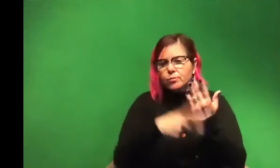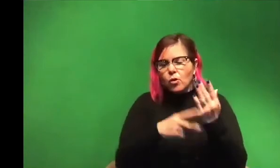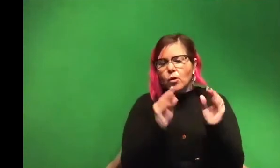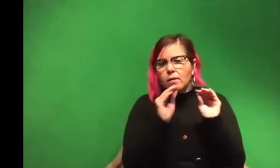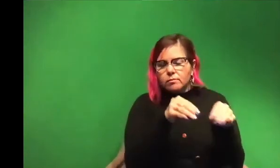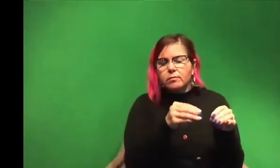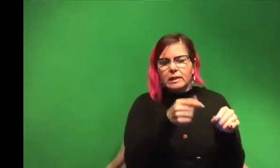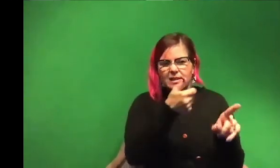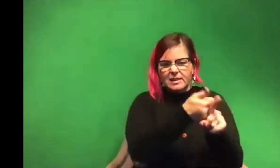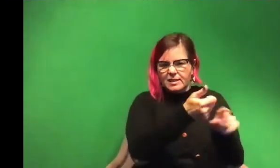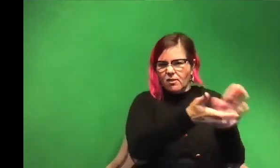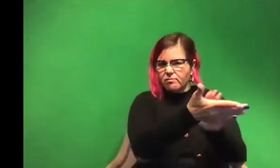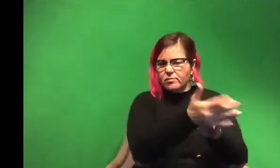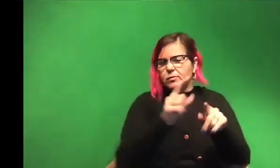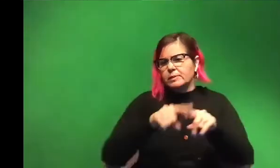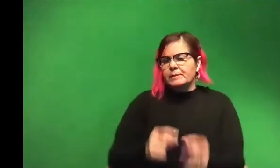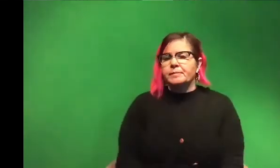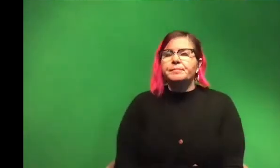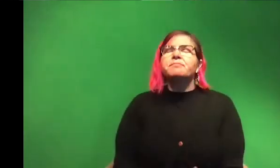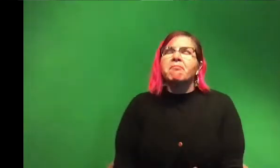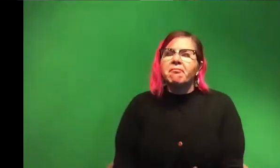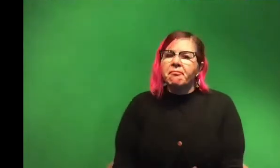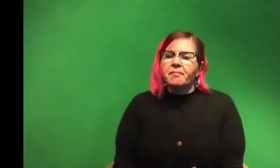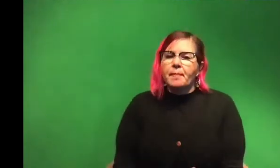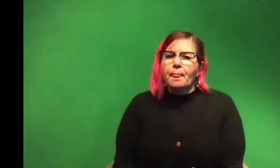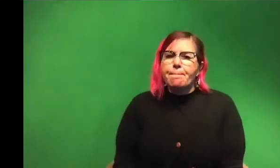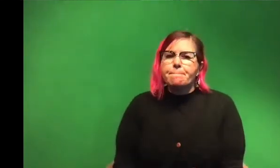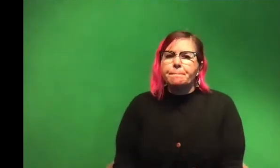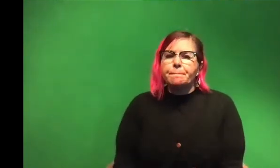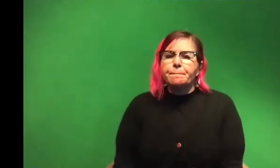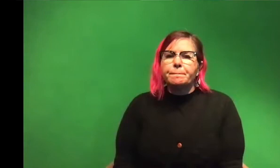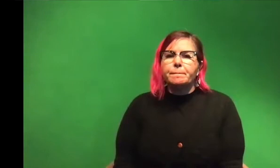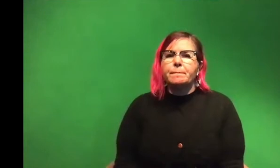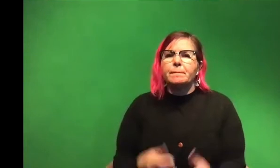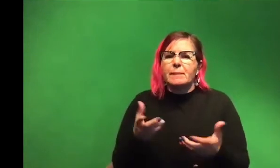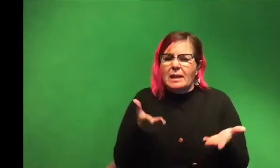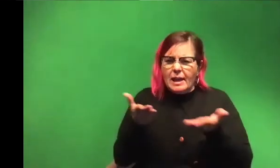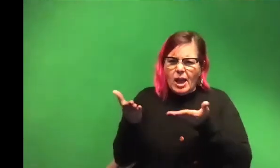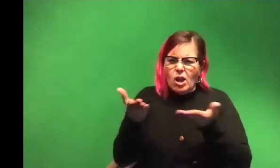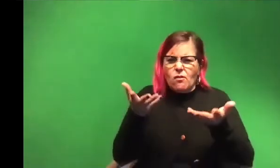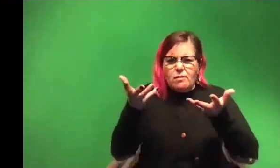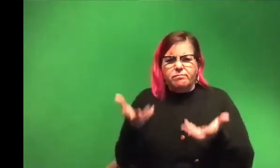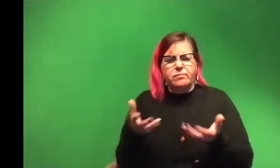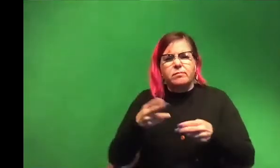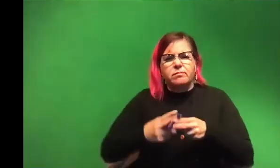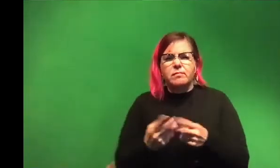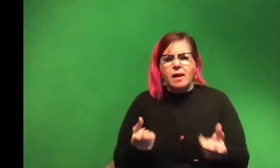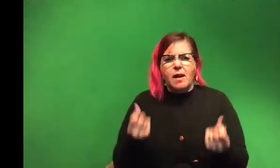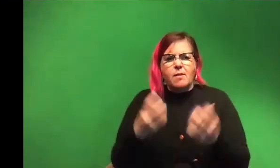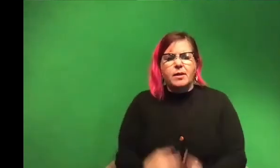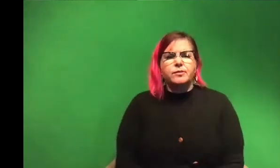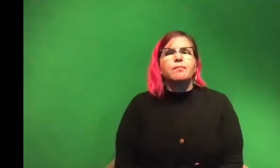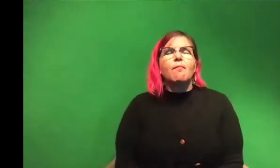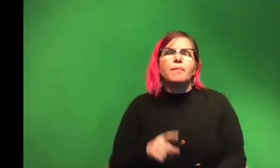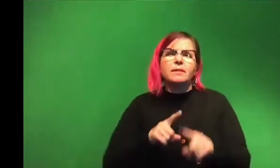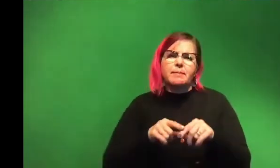It just depends. Sounds good. How much carrying capacity does a drone have? It depends on the aircraft,